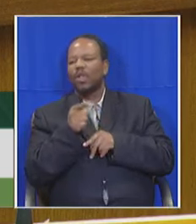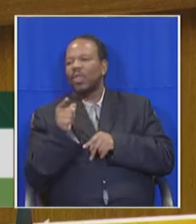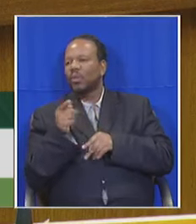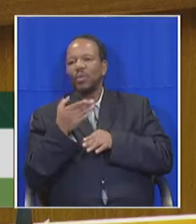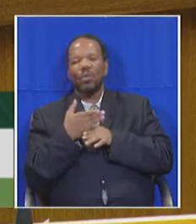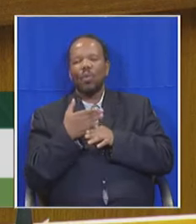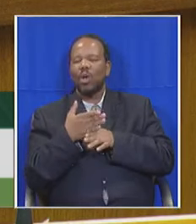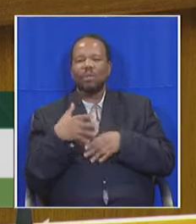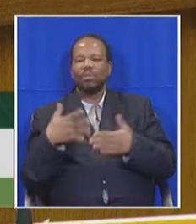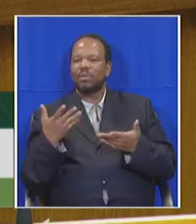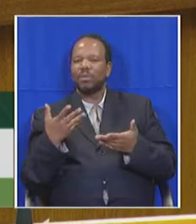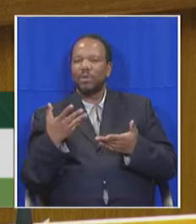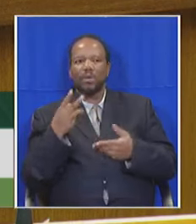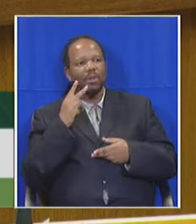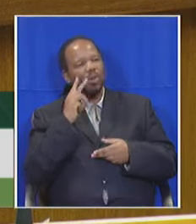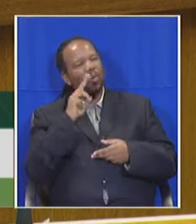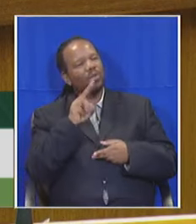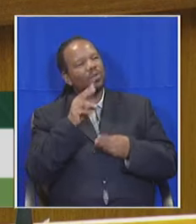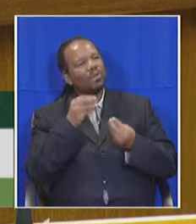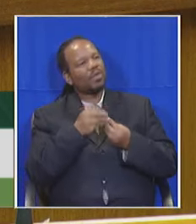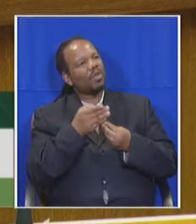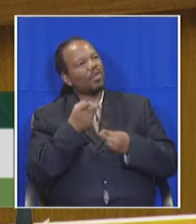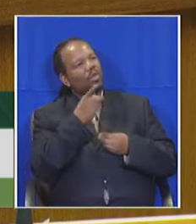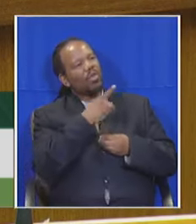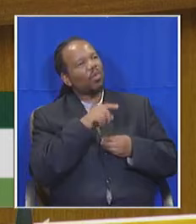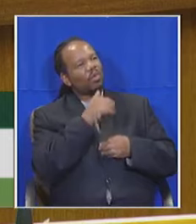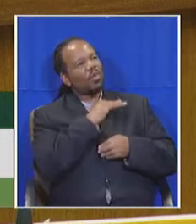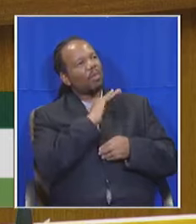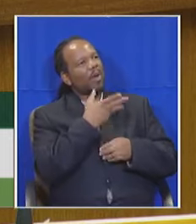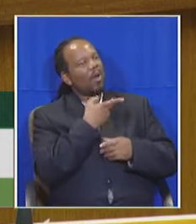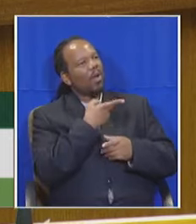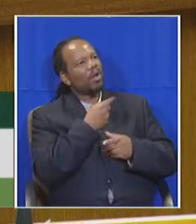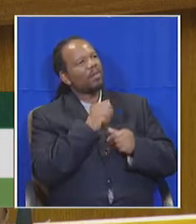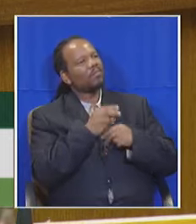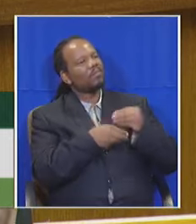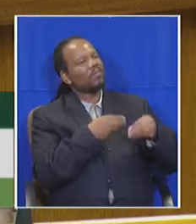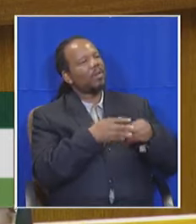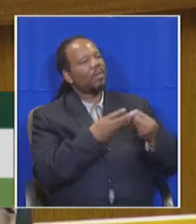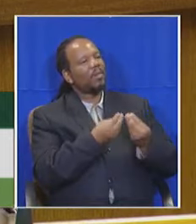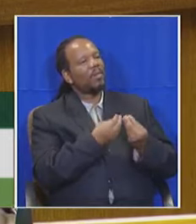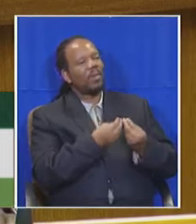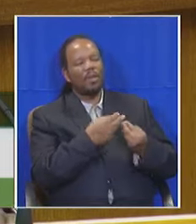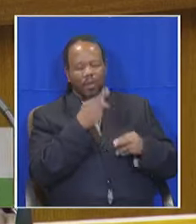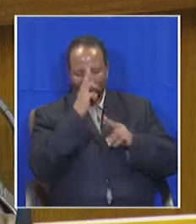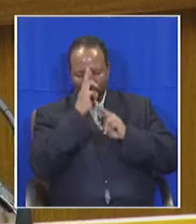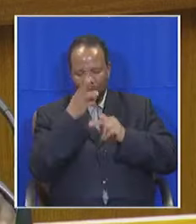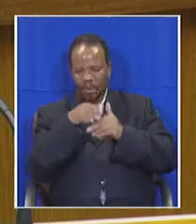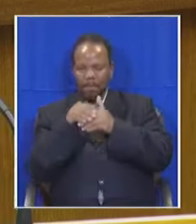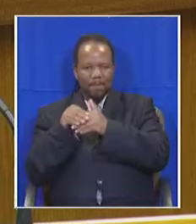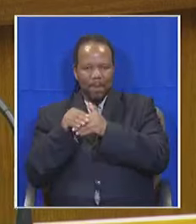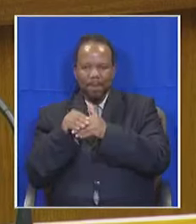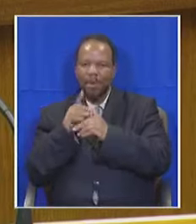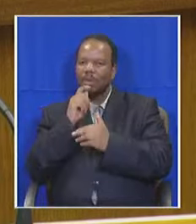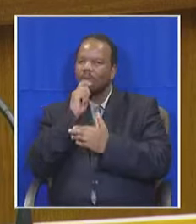with dismay when those who are in power continue to distribute patronage. Honourable Members, the truth is